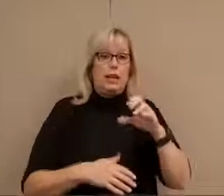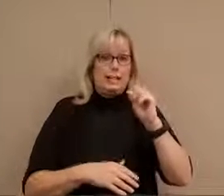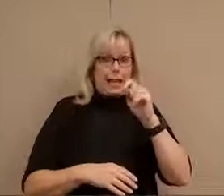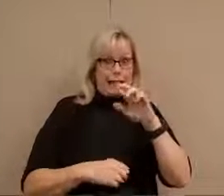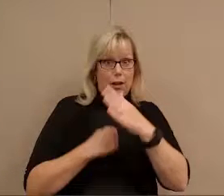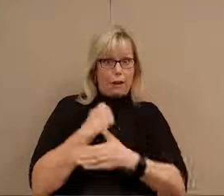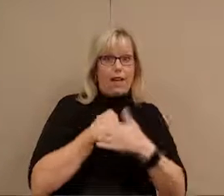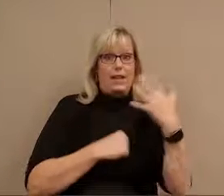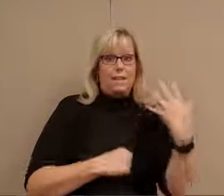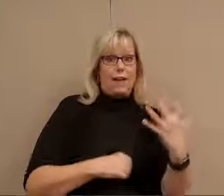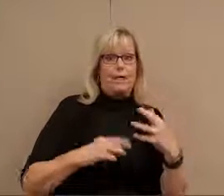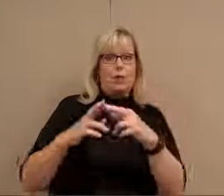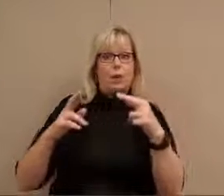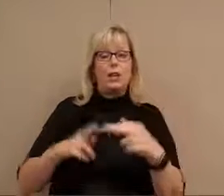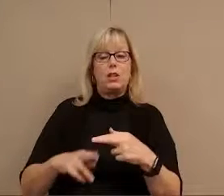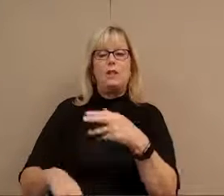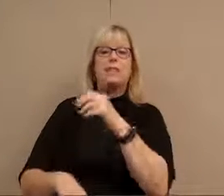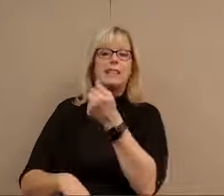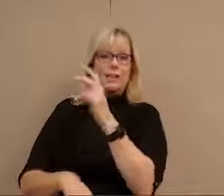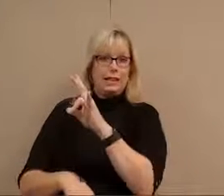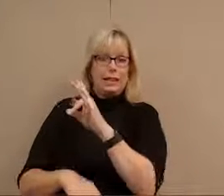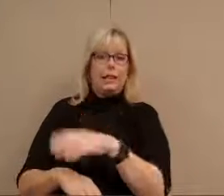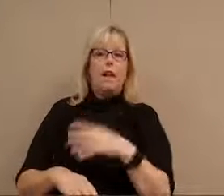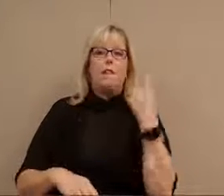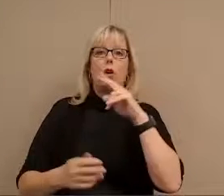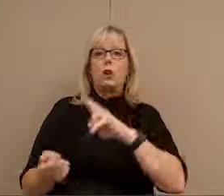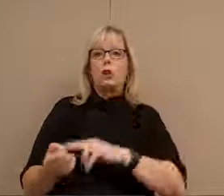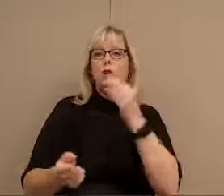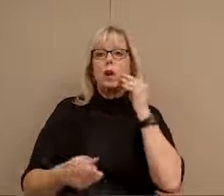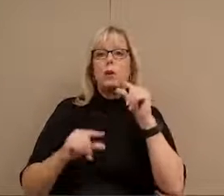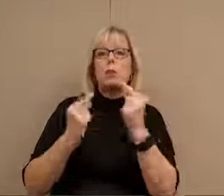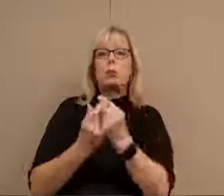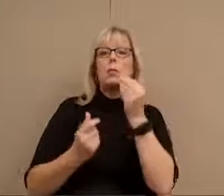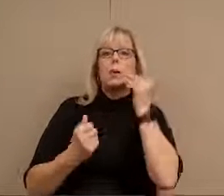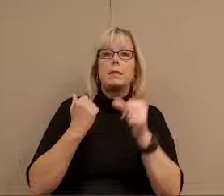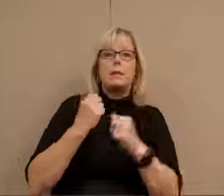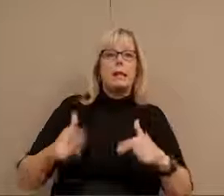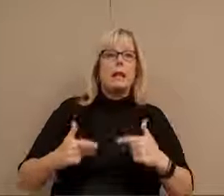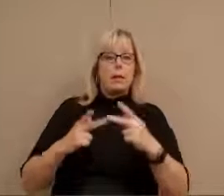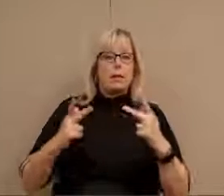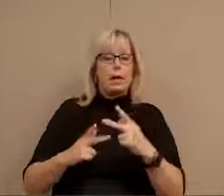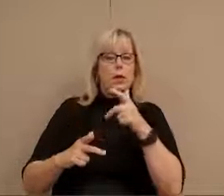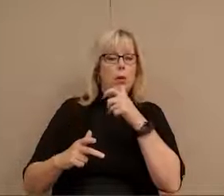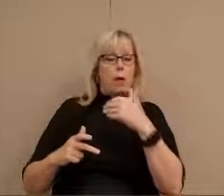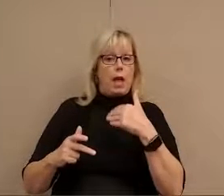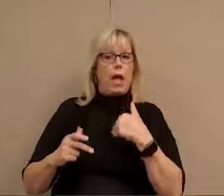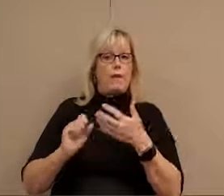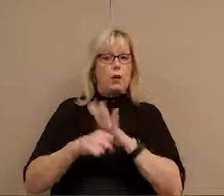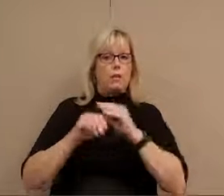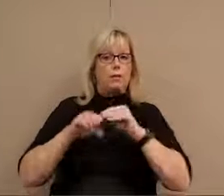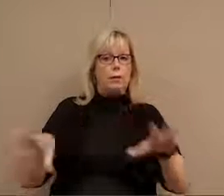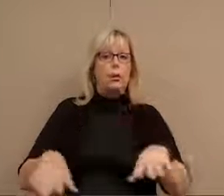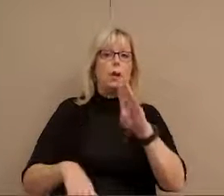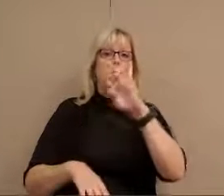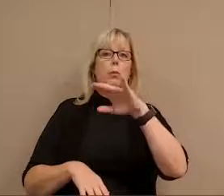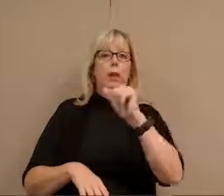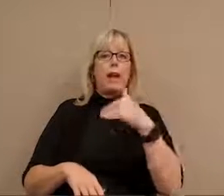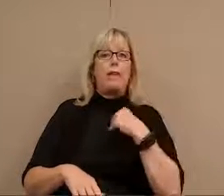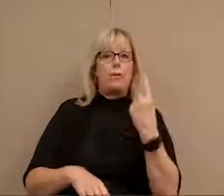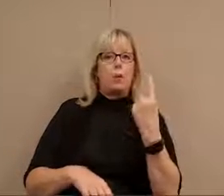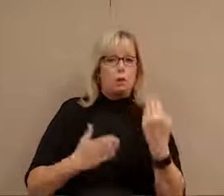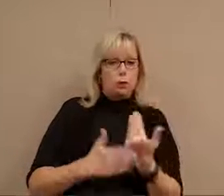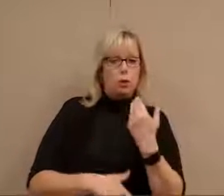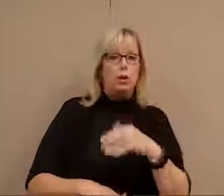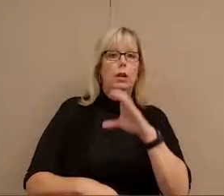at 17. For congregate care, announcing those in outbreak status, Brea Belleville has 1 new case. Cambridge of